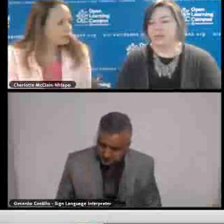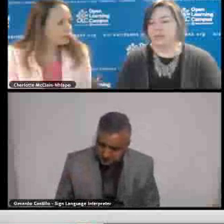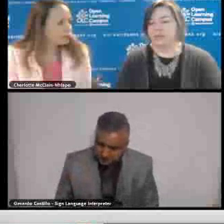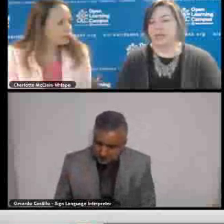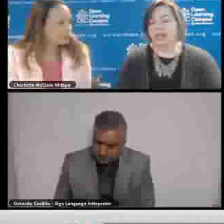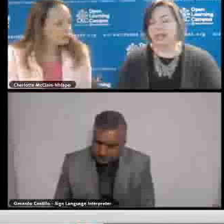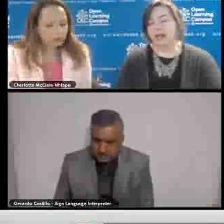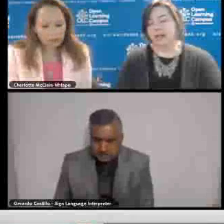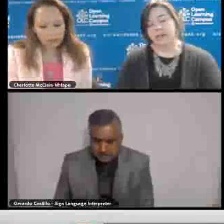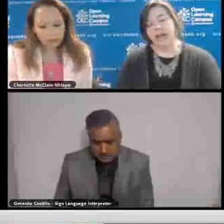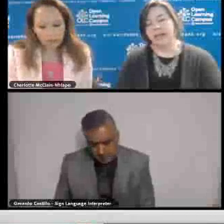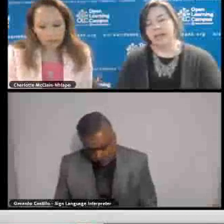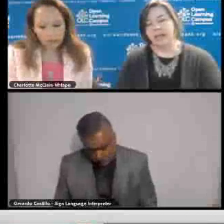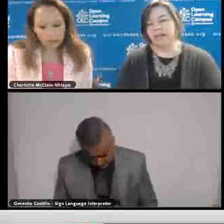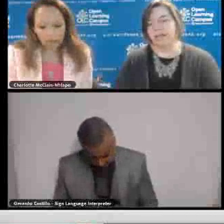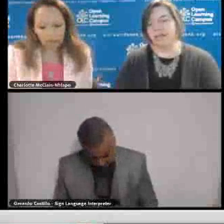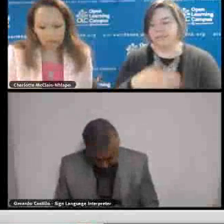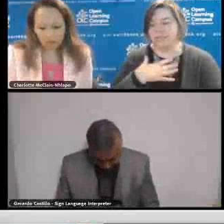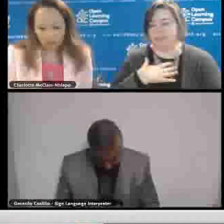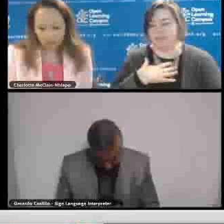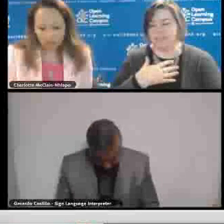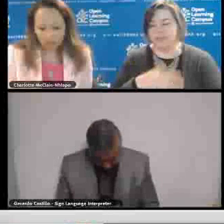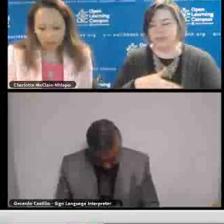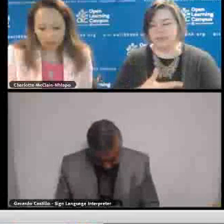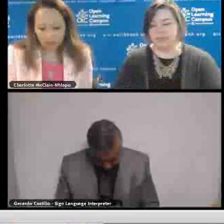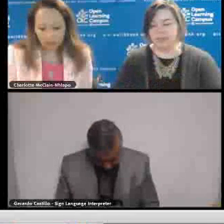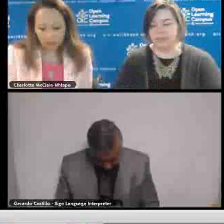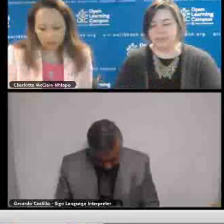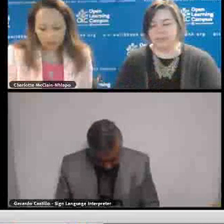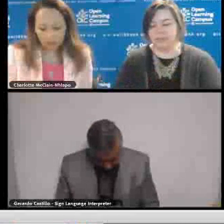Well, I can give experience from